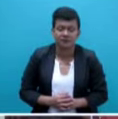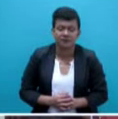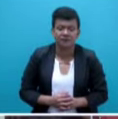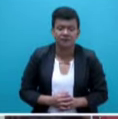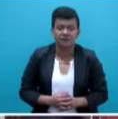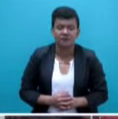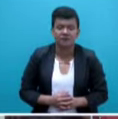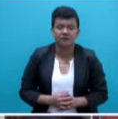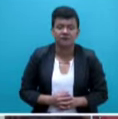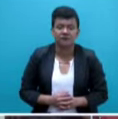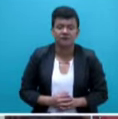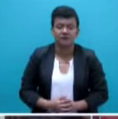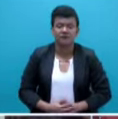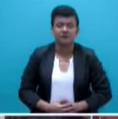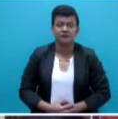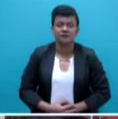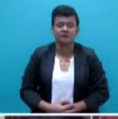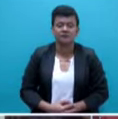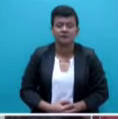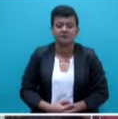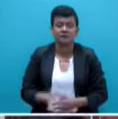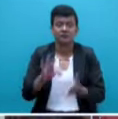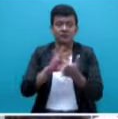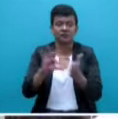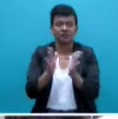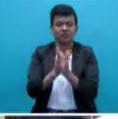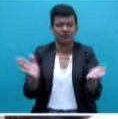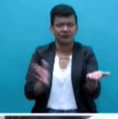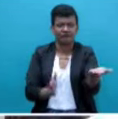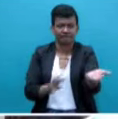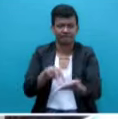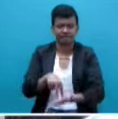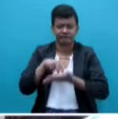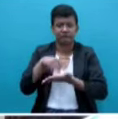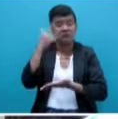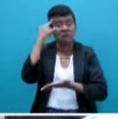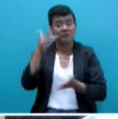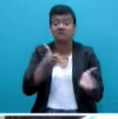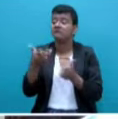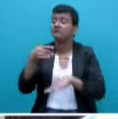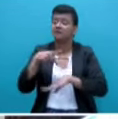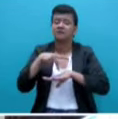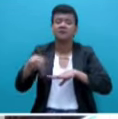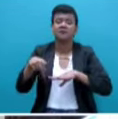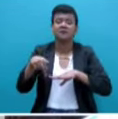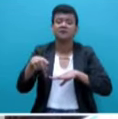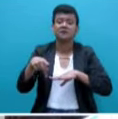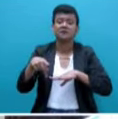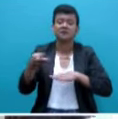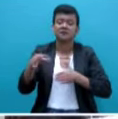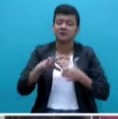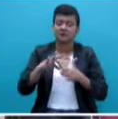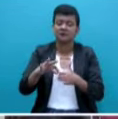Secretary General. Motion in the name of the Leader of the Government in Parliament. Honourable